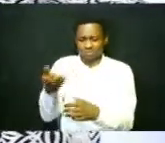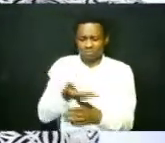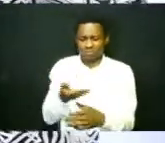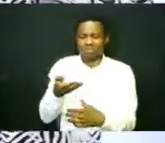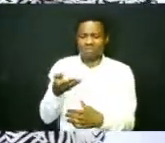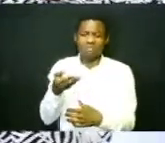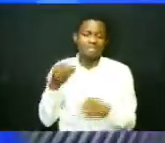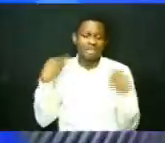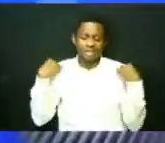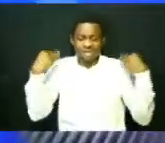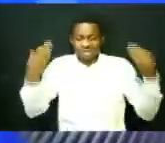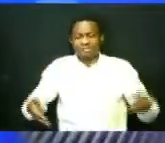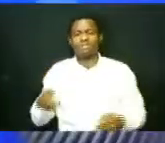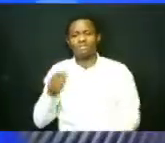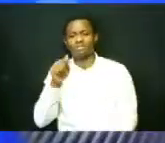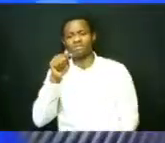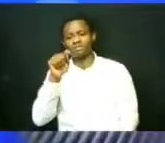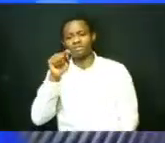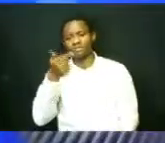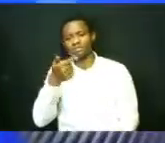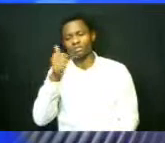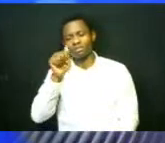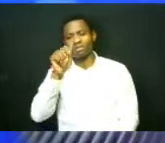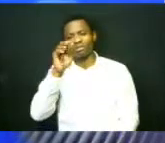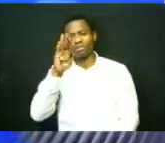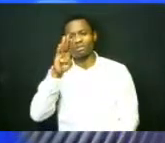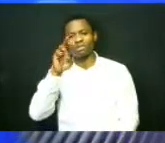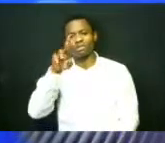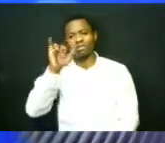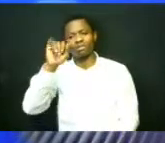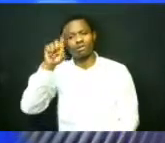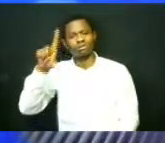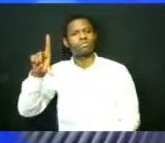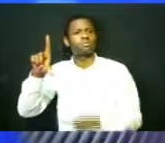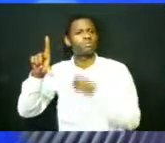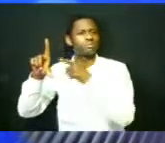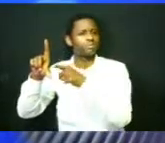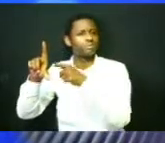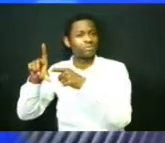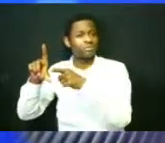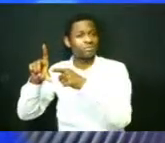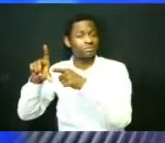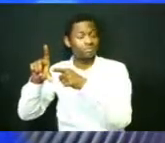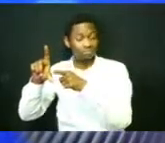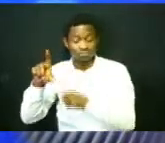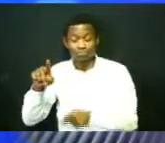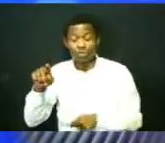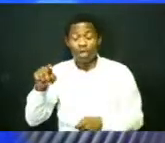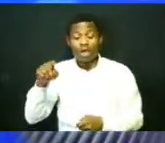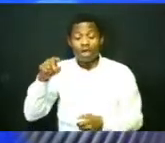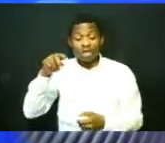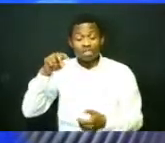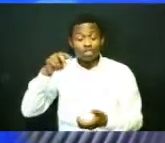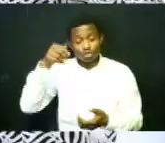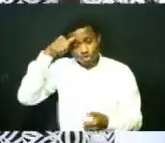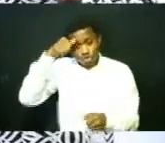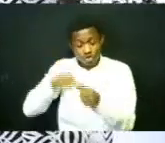And reading through scriptures, you observe that angel Gabriel is always associated with delivering several important messages from God